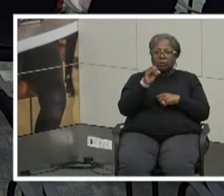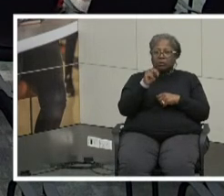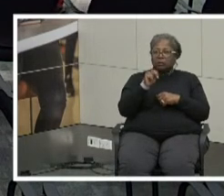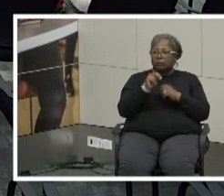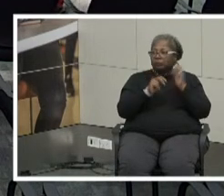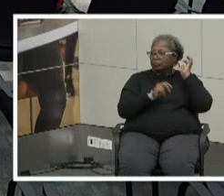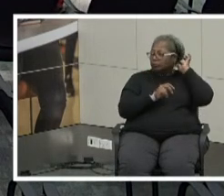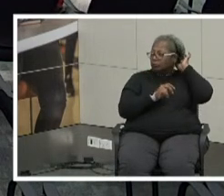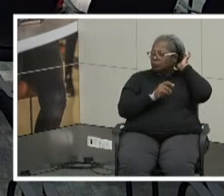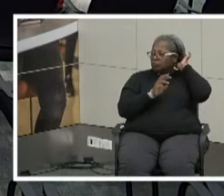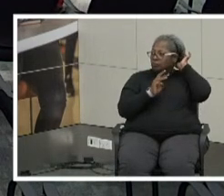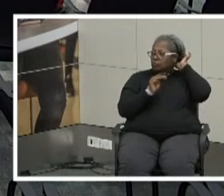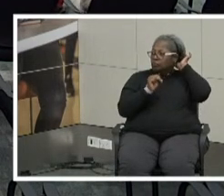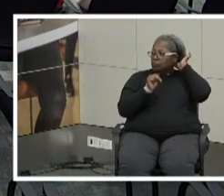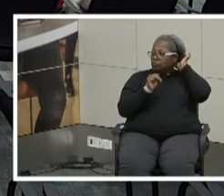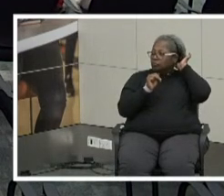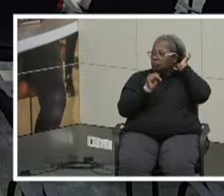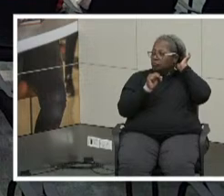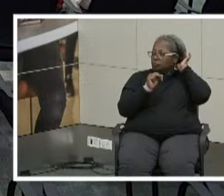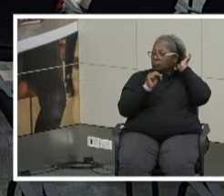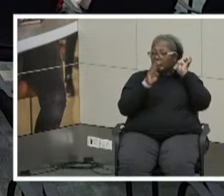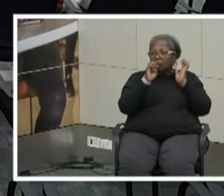Wilkerson Melanie